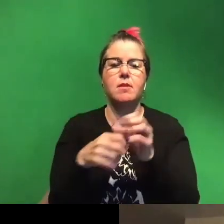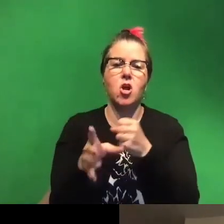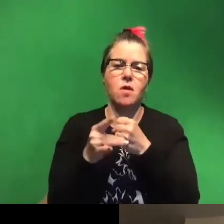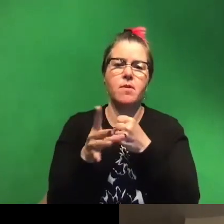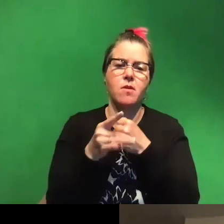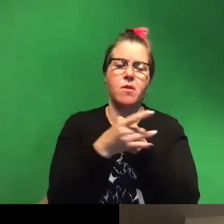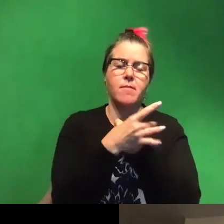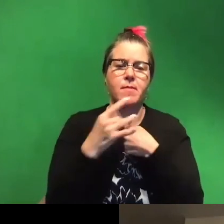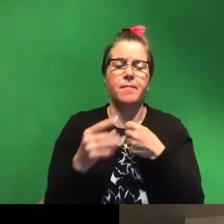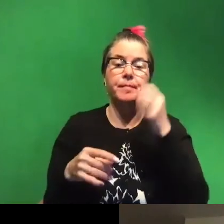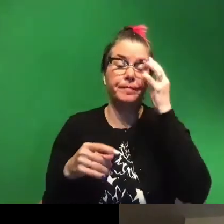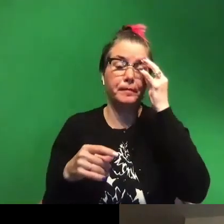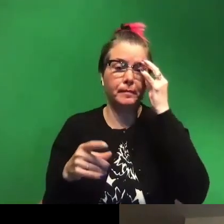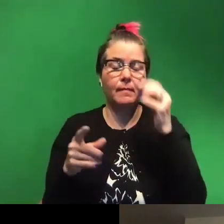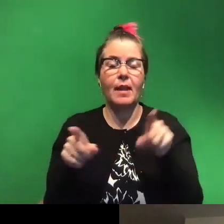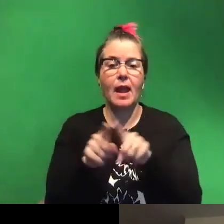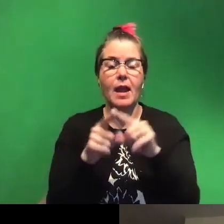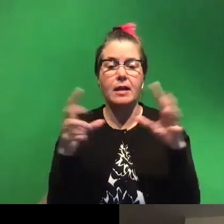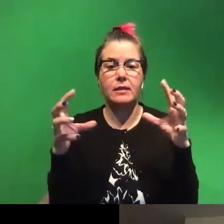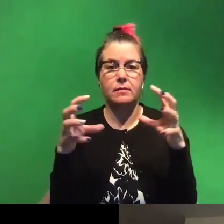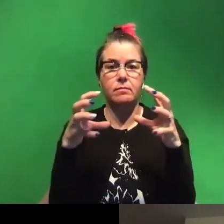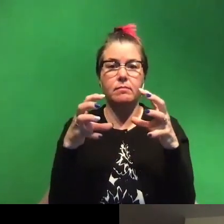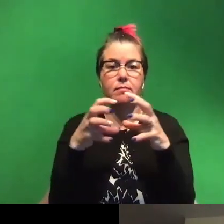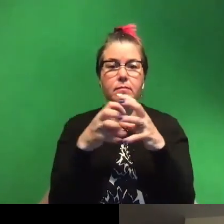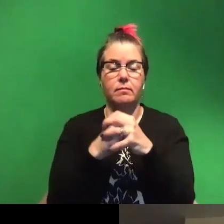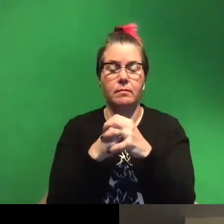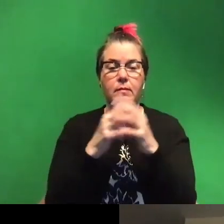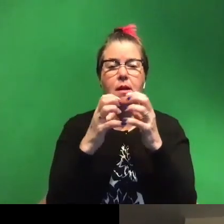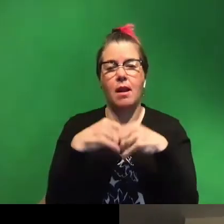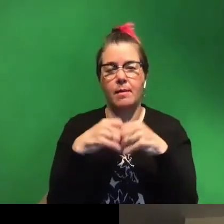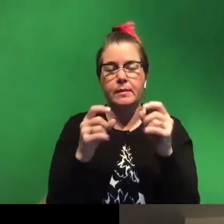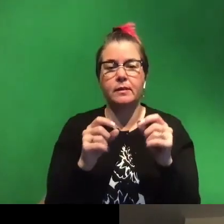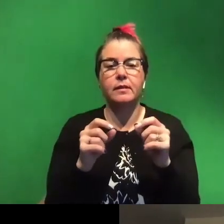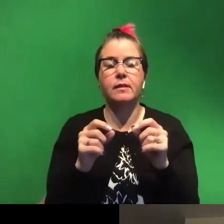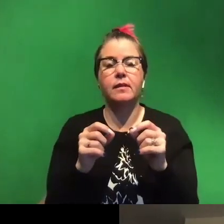can, as it's collapsing, at some point it will like